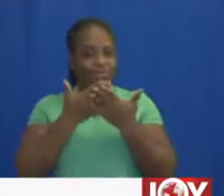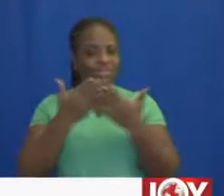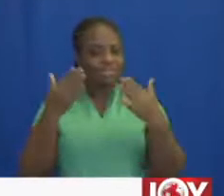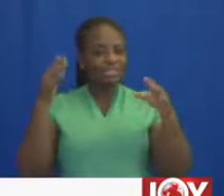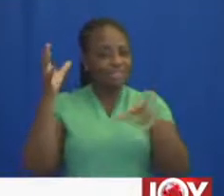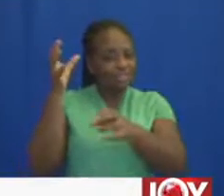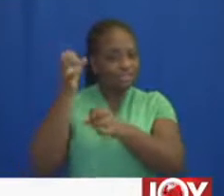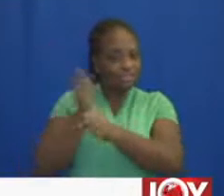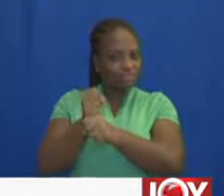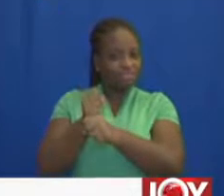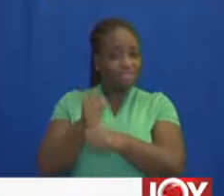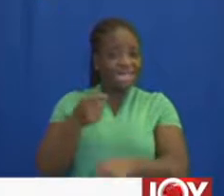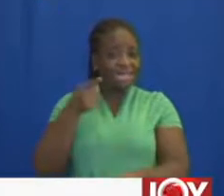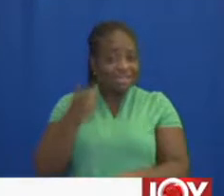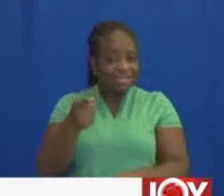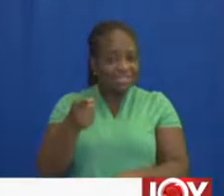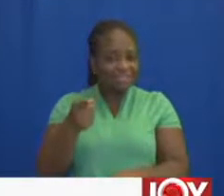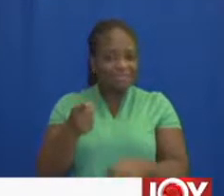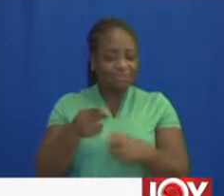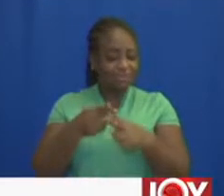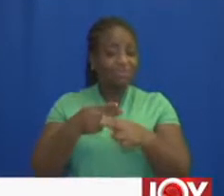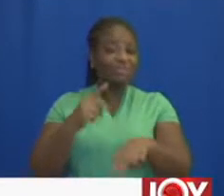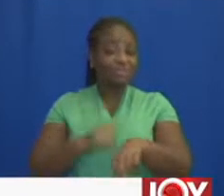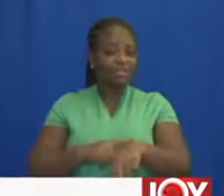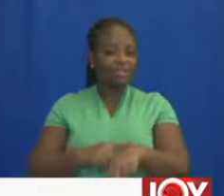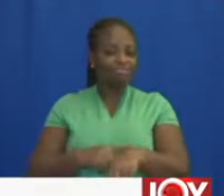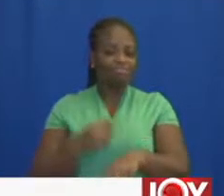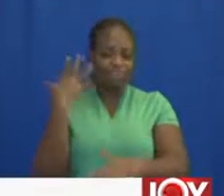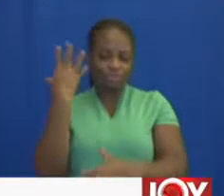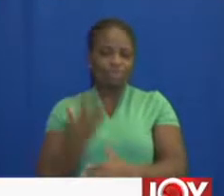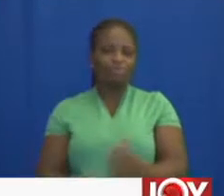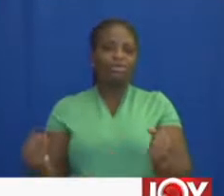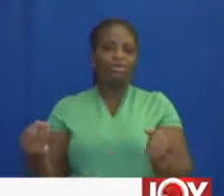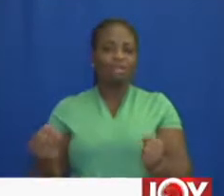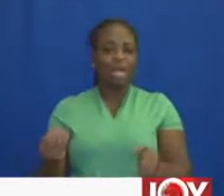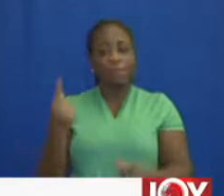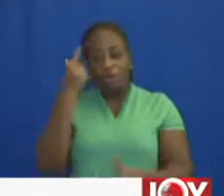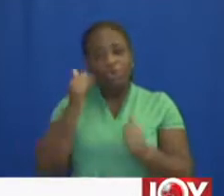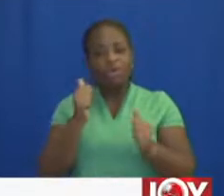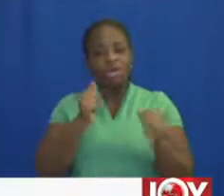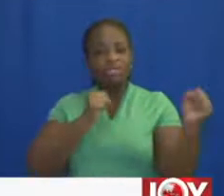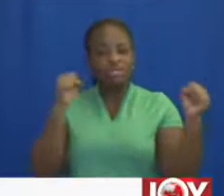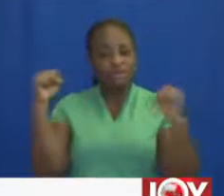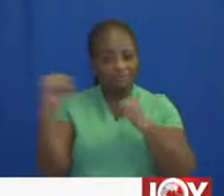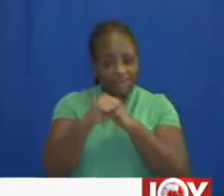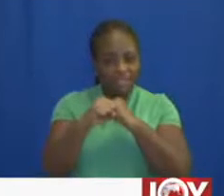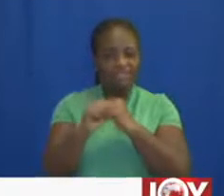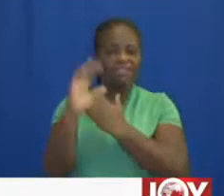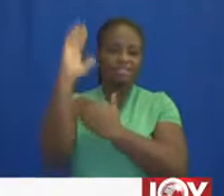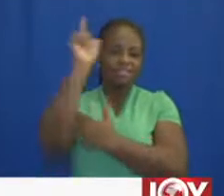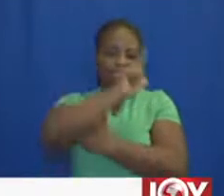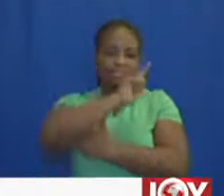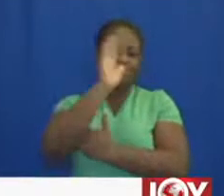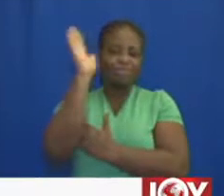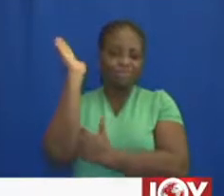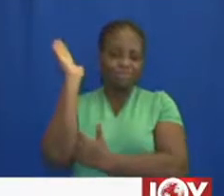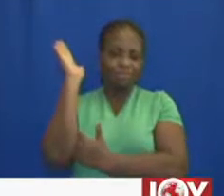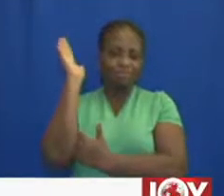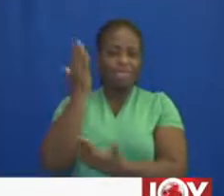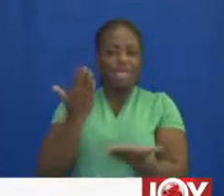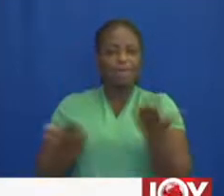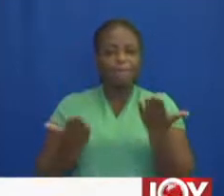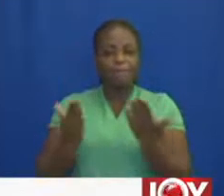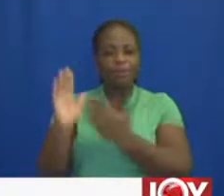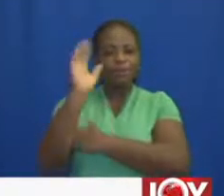This too shall pass, for the battle is the Lord's. May God bless us all